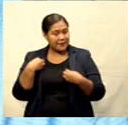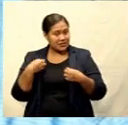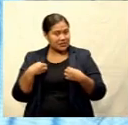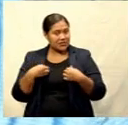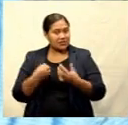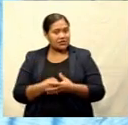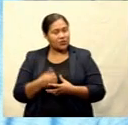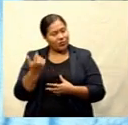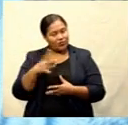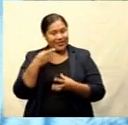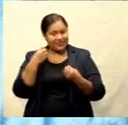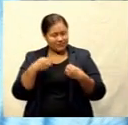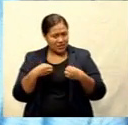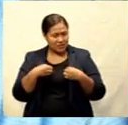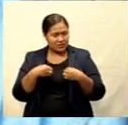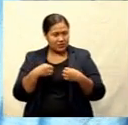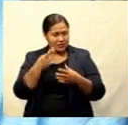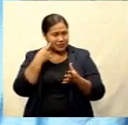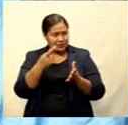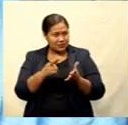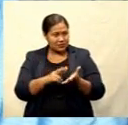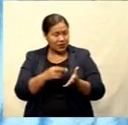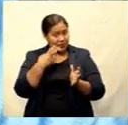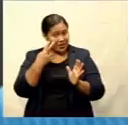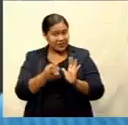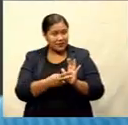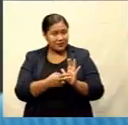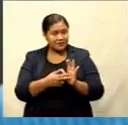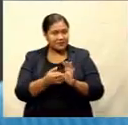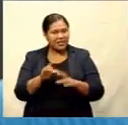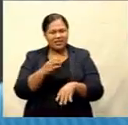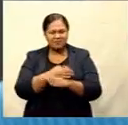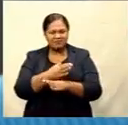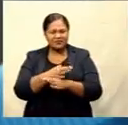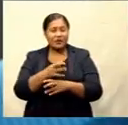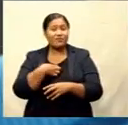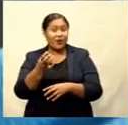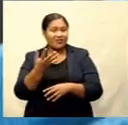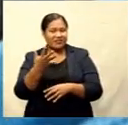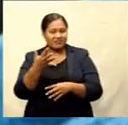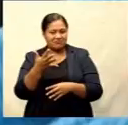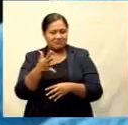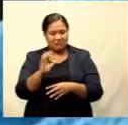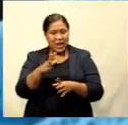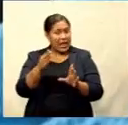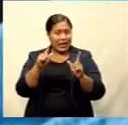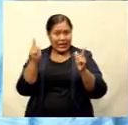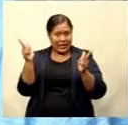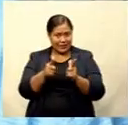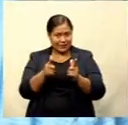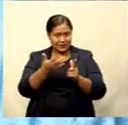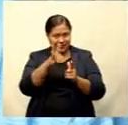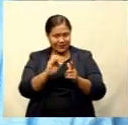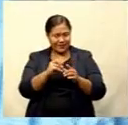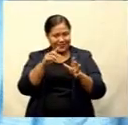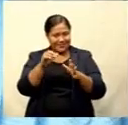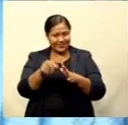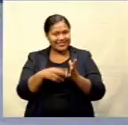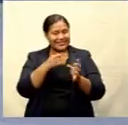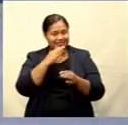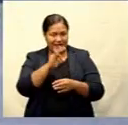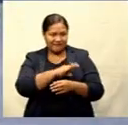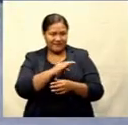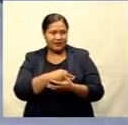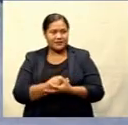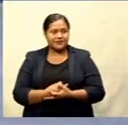existing registered business. They are employing less than 50 employees. And there are other criteria which they need to